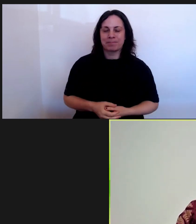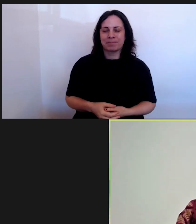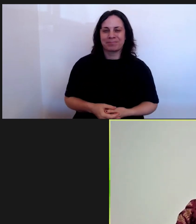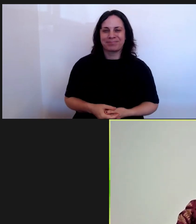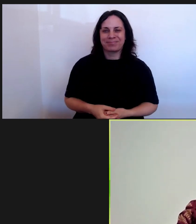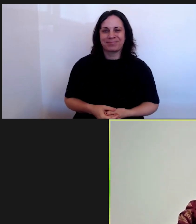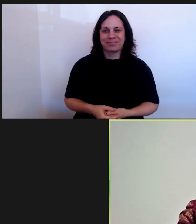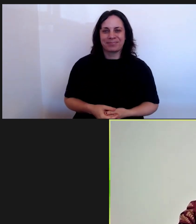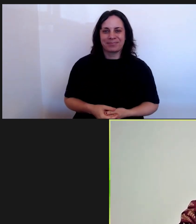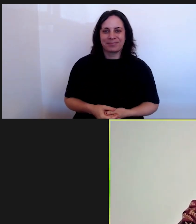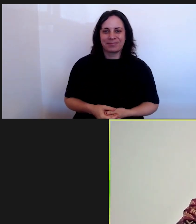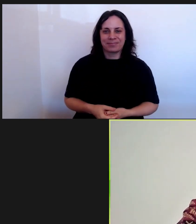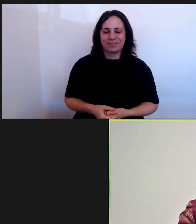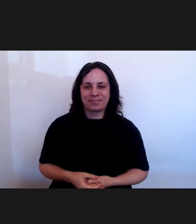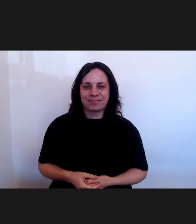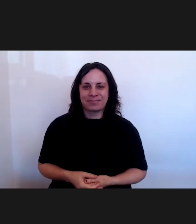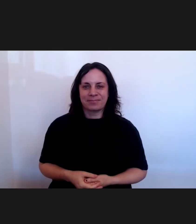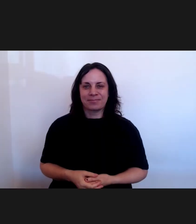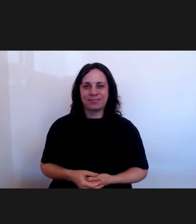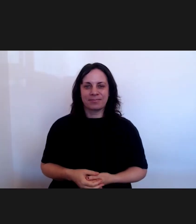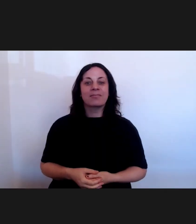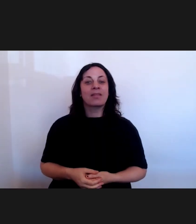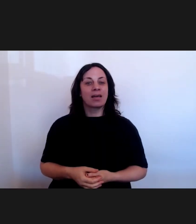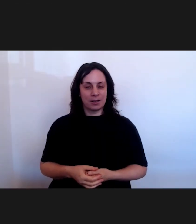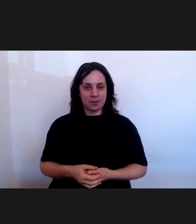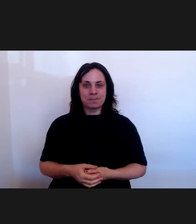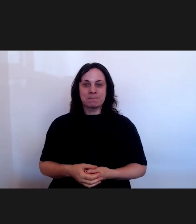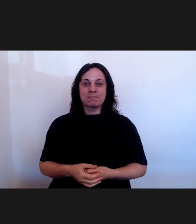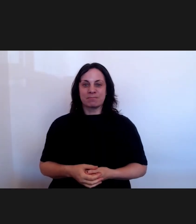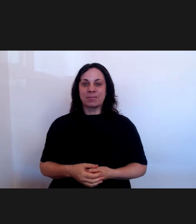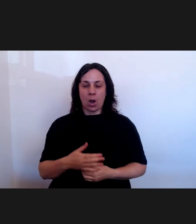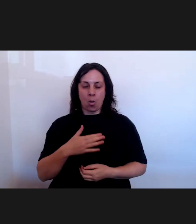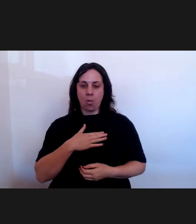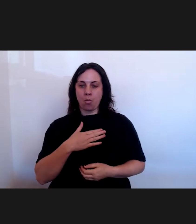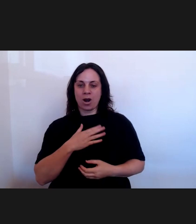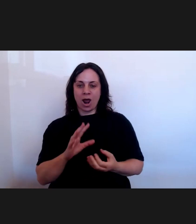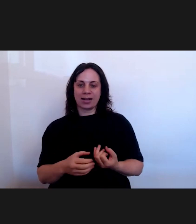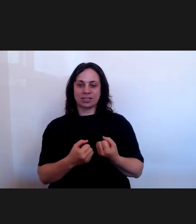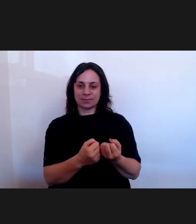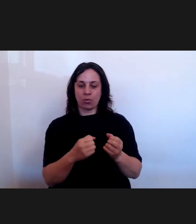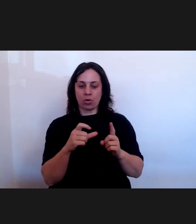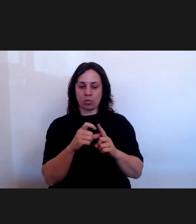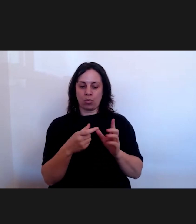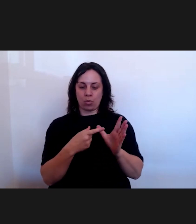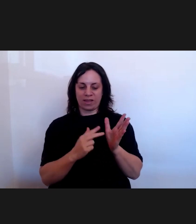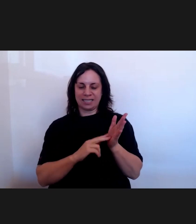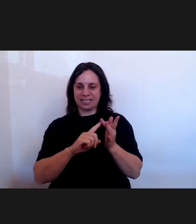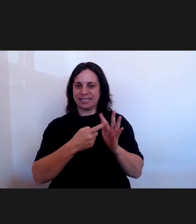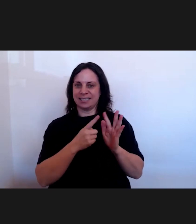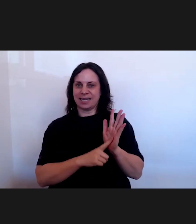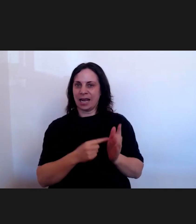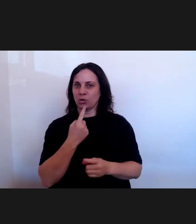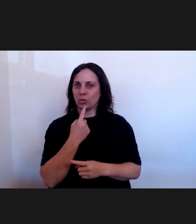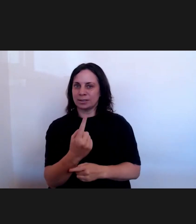Sure. I think I'll just start by supporting what my fellow panelist, Daniel has said. So research